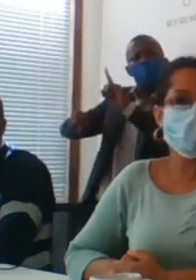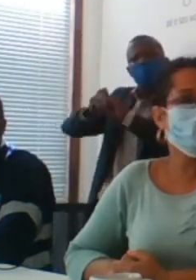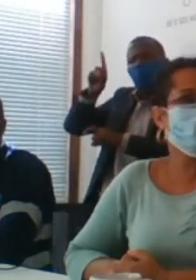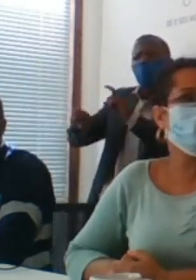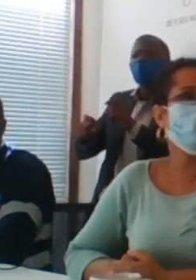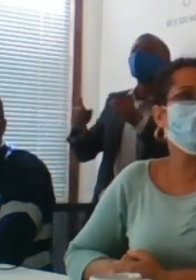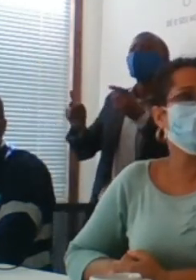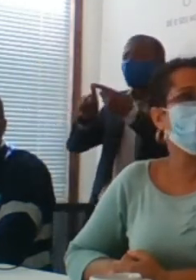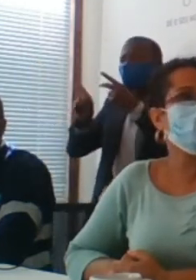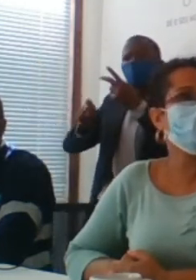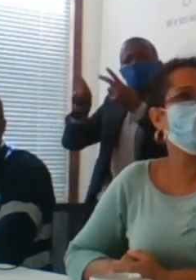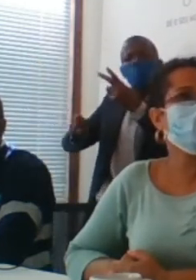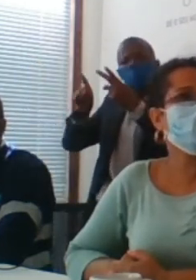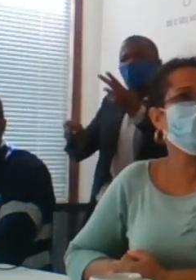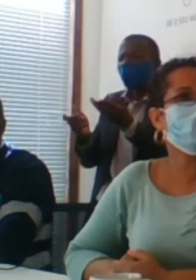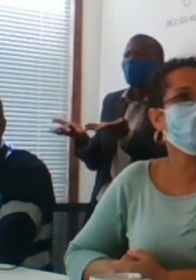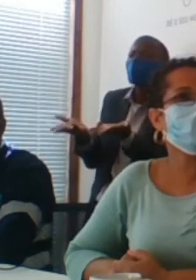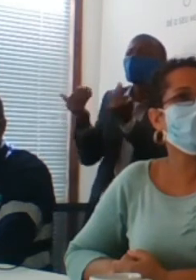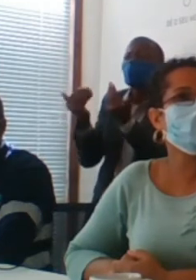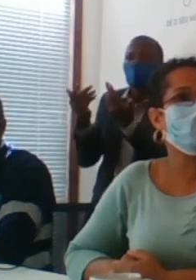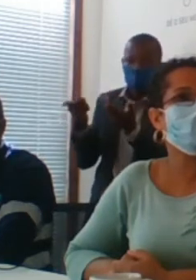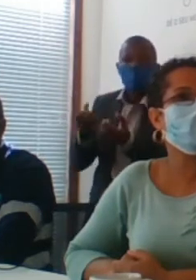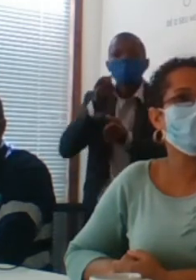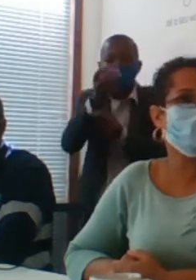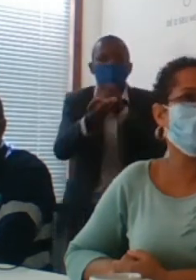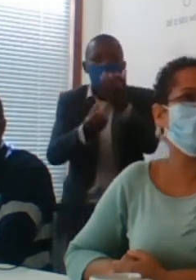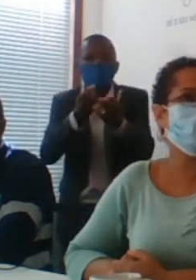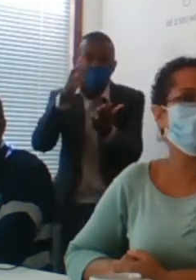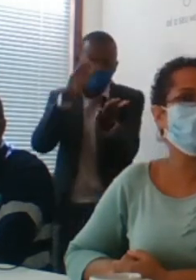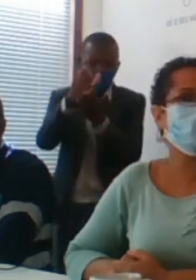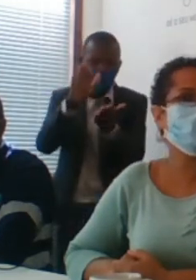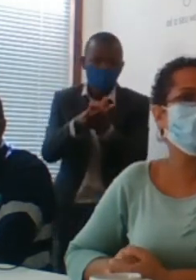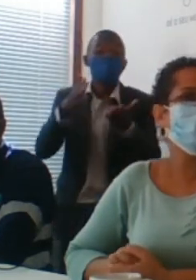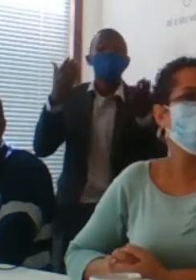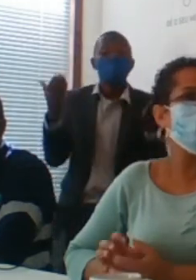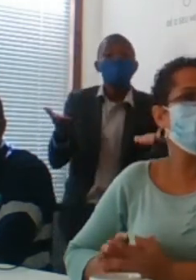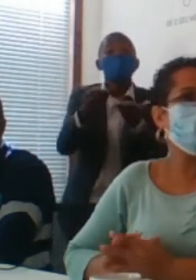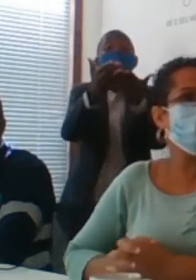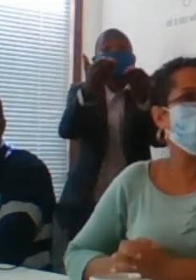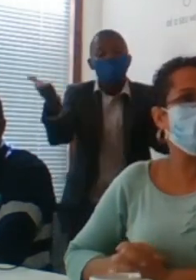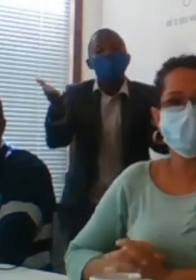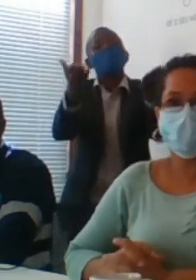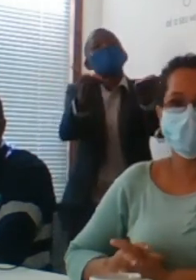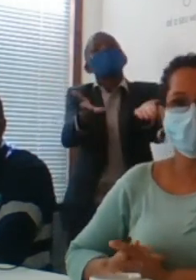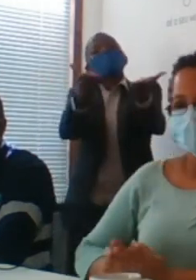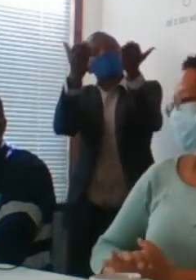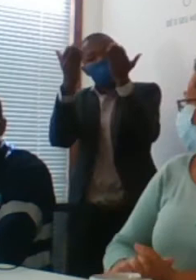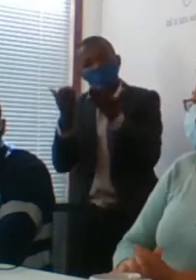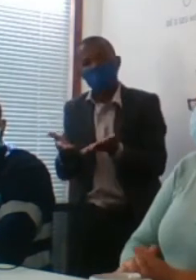and write whatever comment you need. And I would like to welcome everybody to this